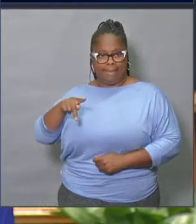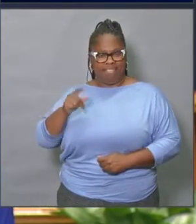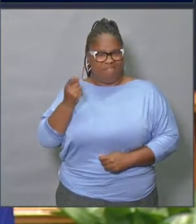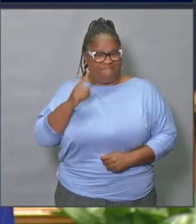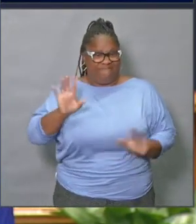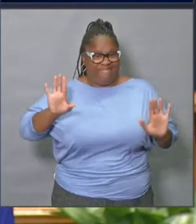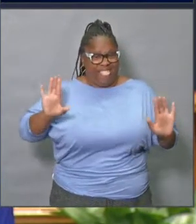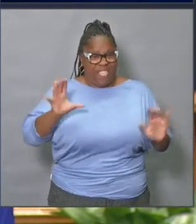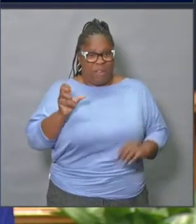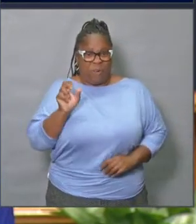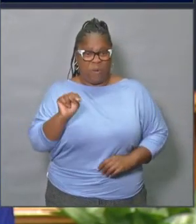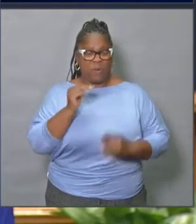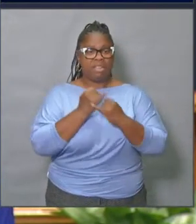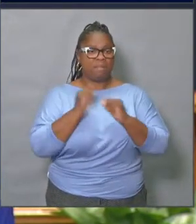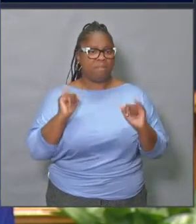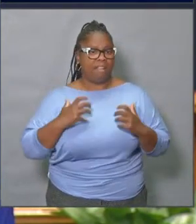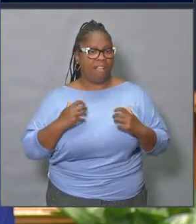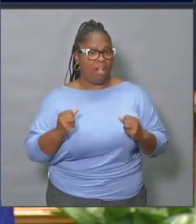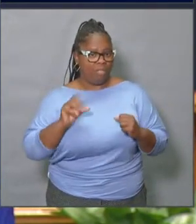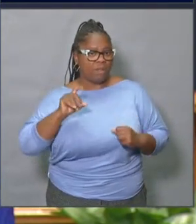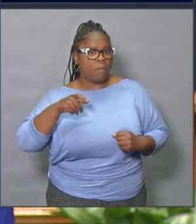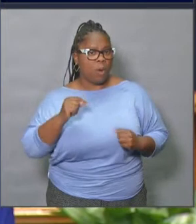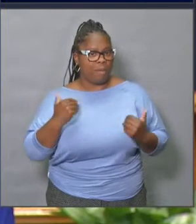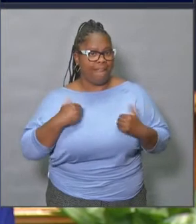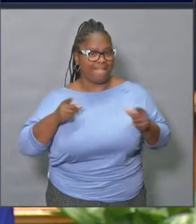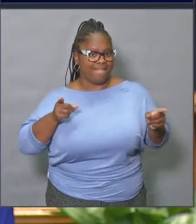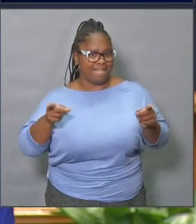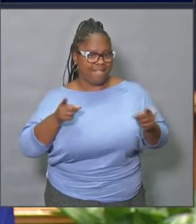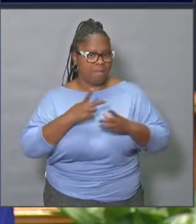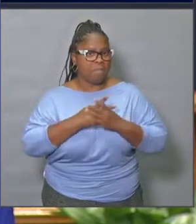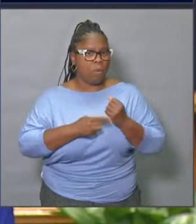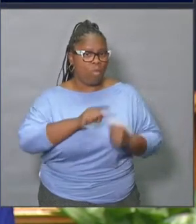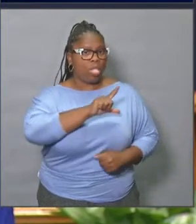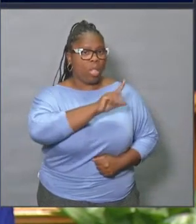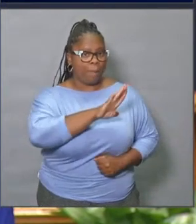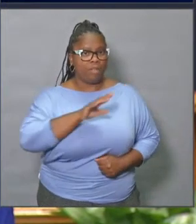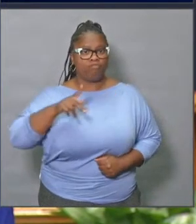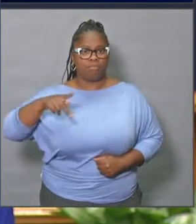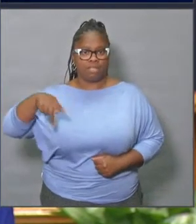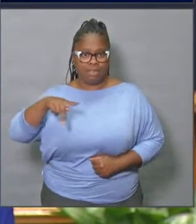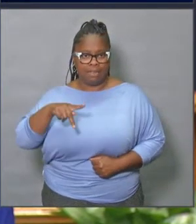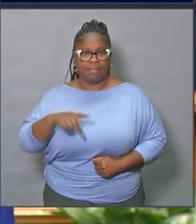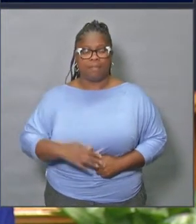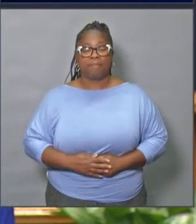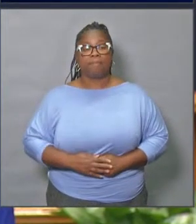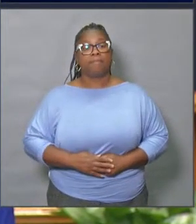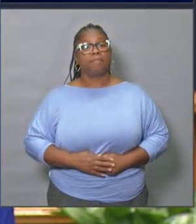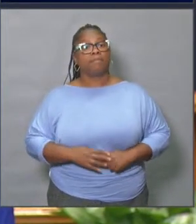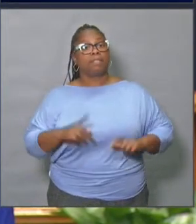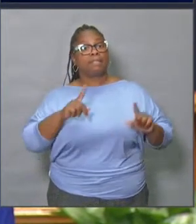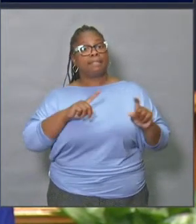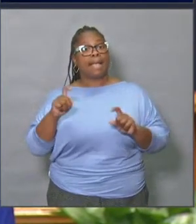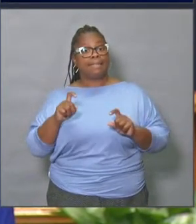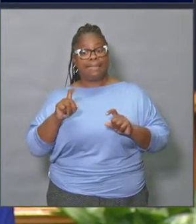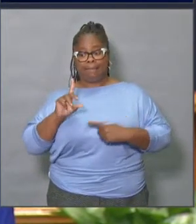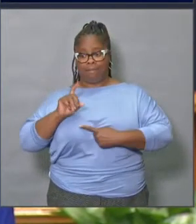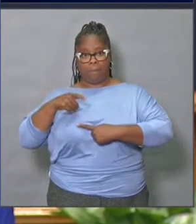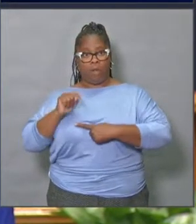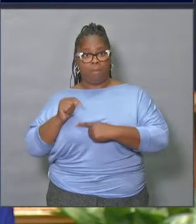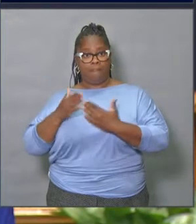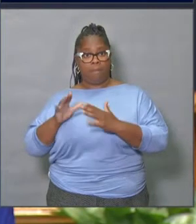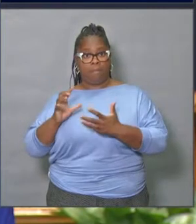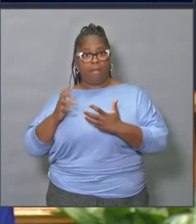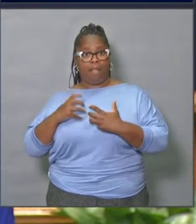noted, they have an independent health department in both of those cities. Our testing is a collaboration between the Department of Public